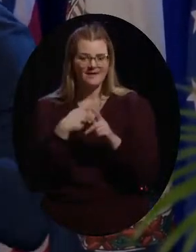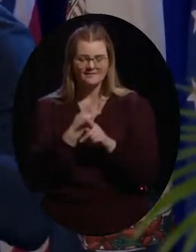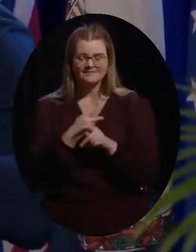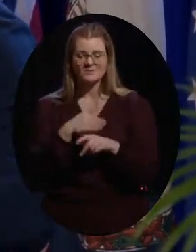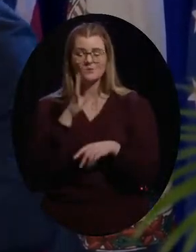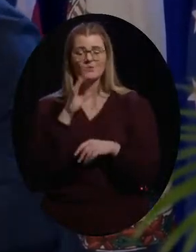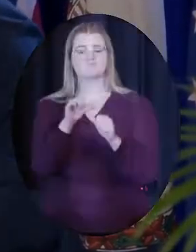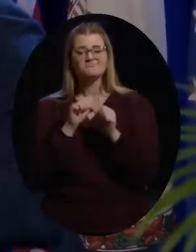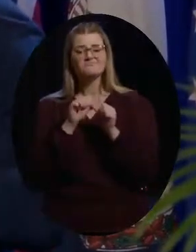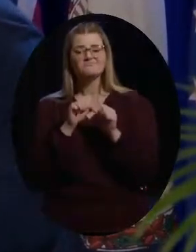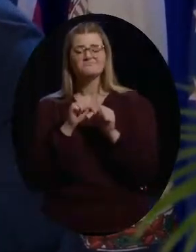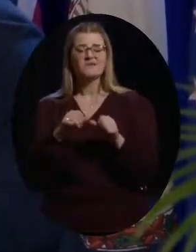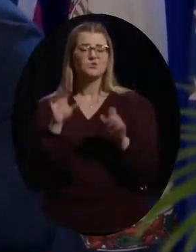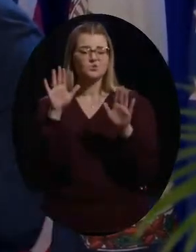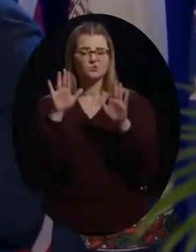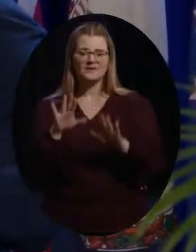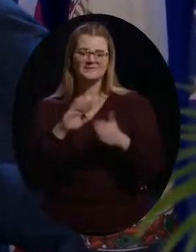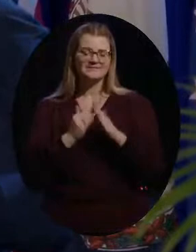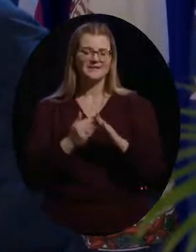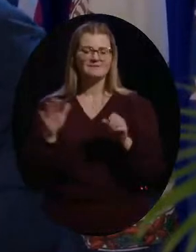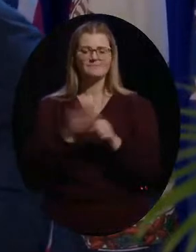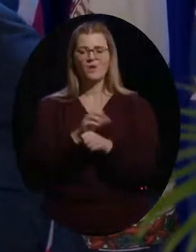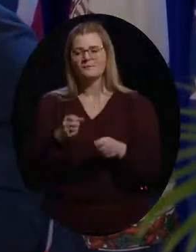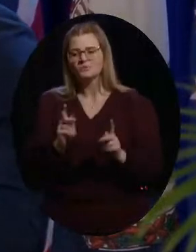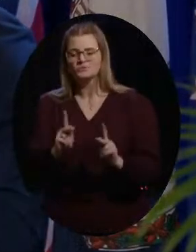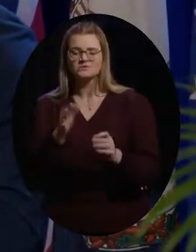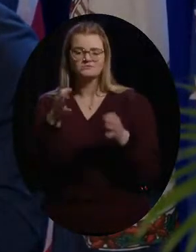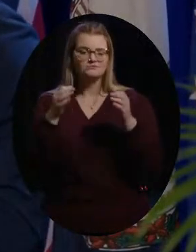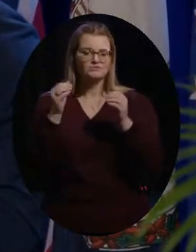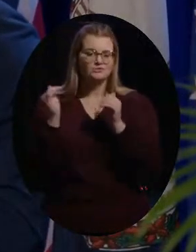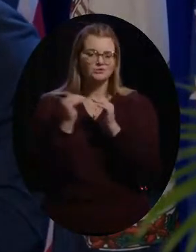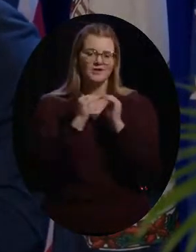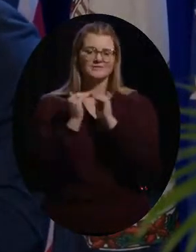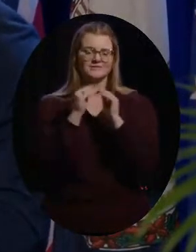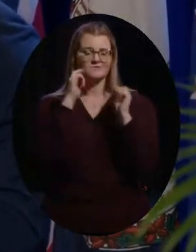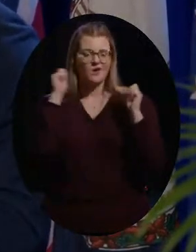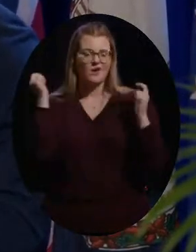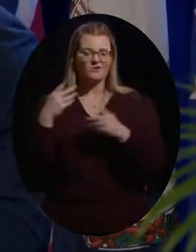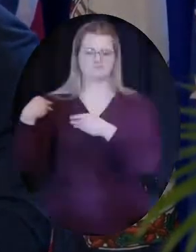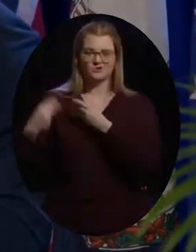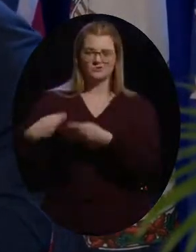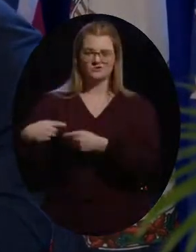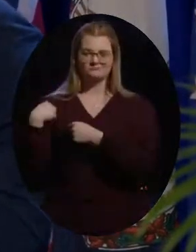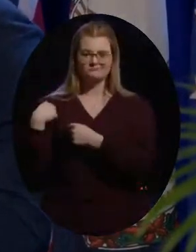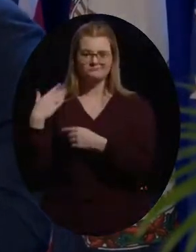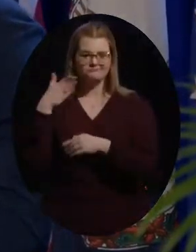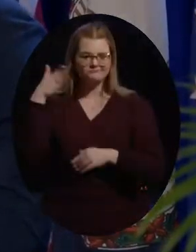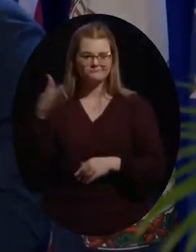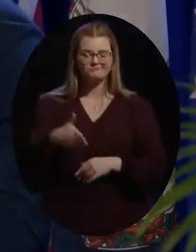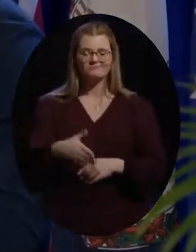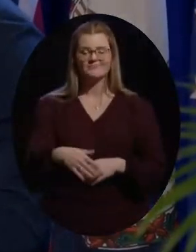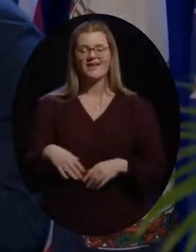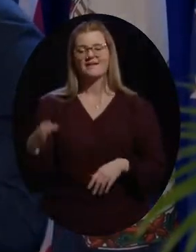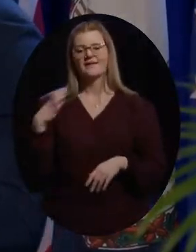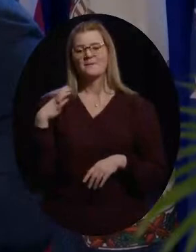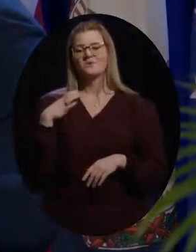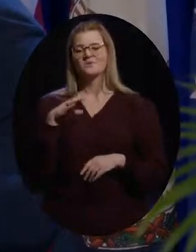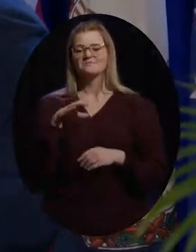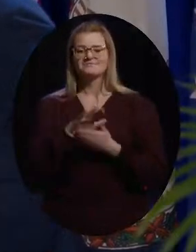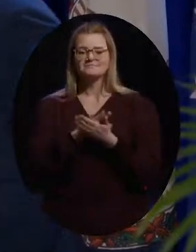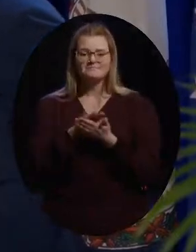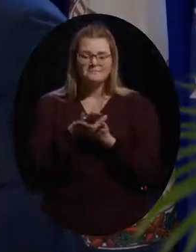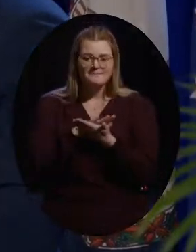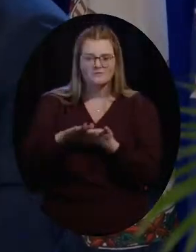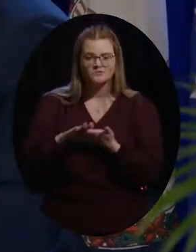filled with opportunity and justice for all generations to come, a capital of compassion, a city where all